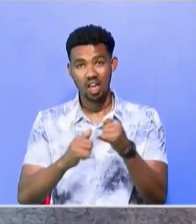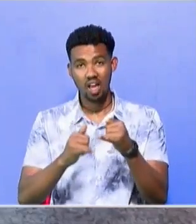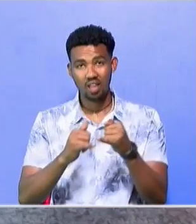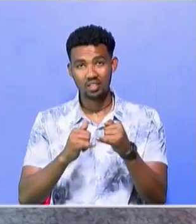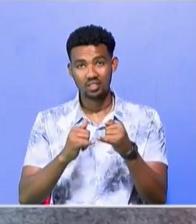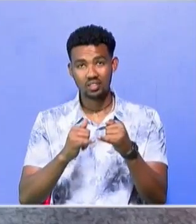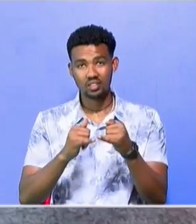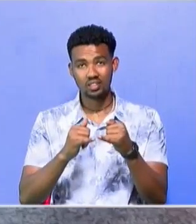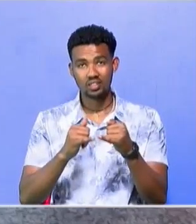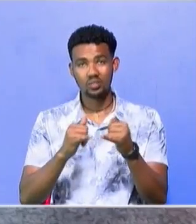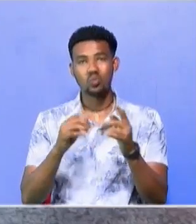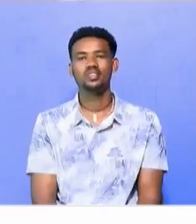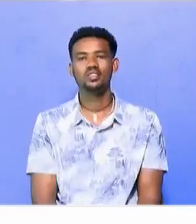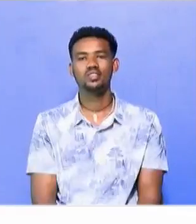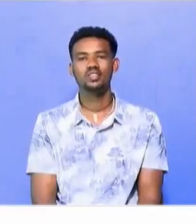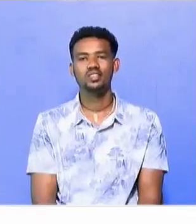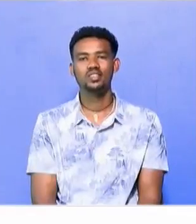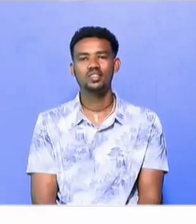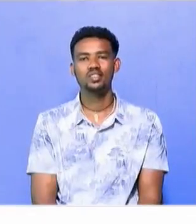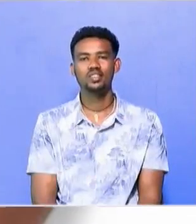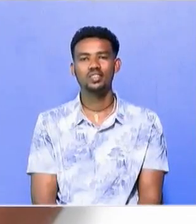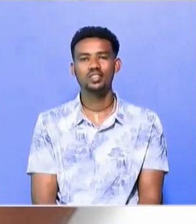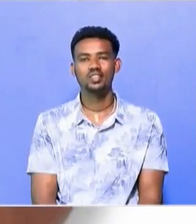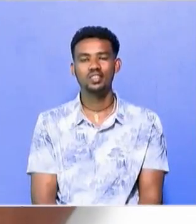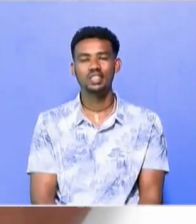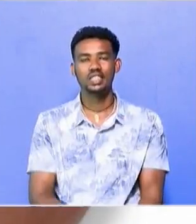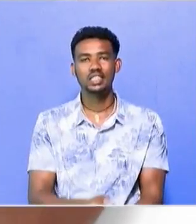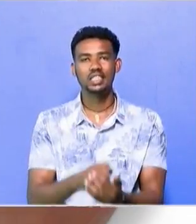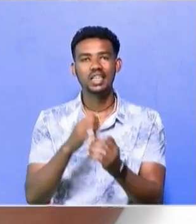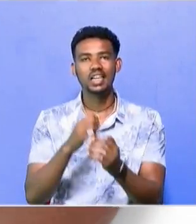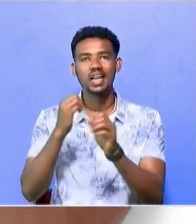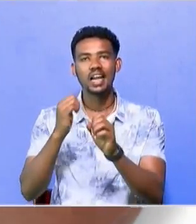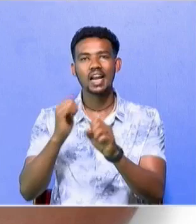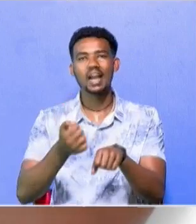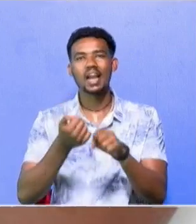least, the word cleaning.